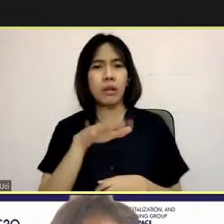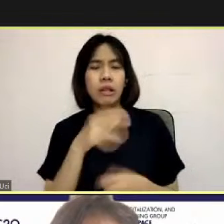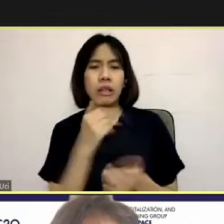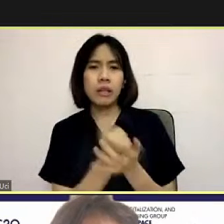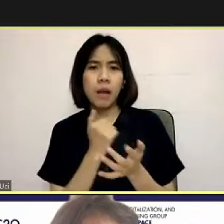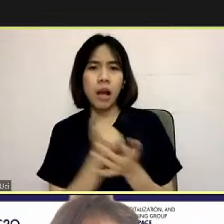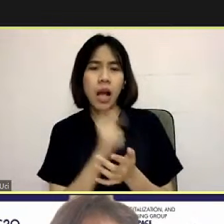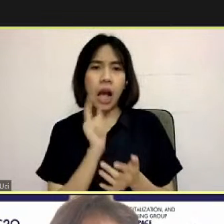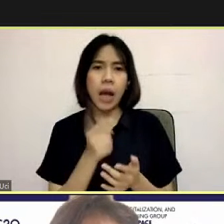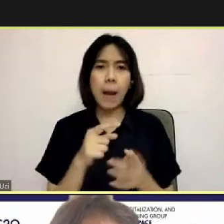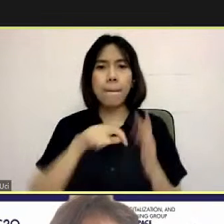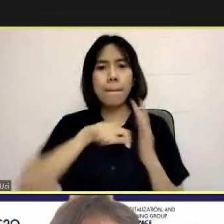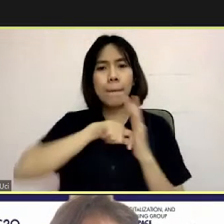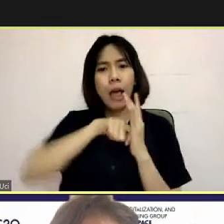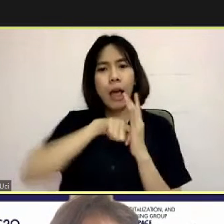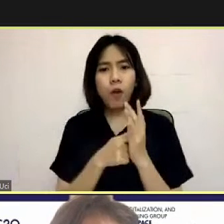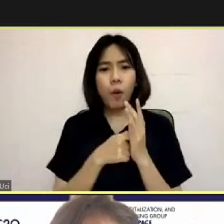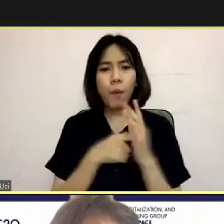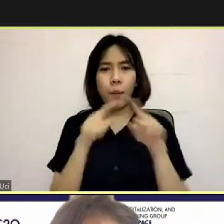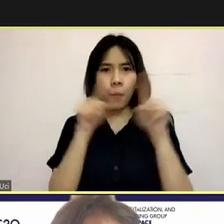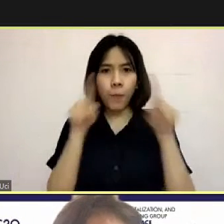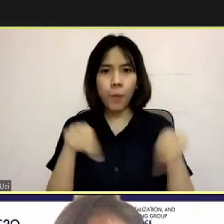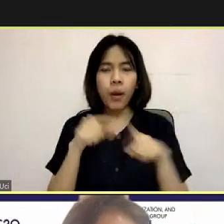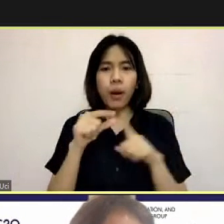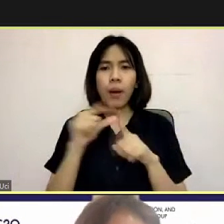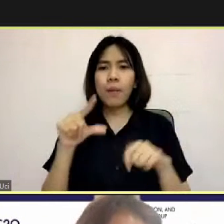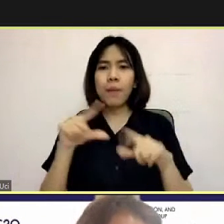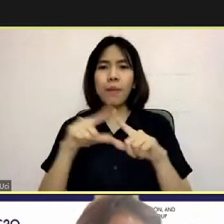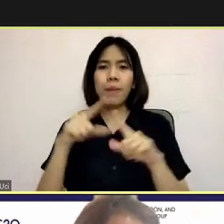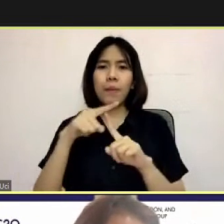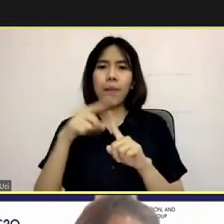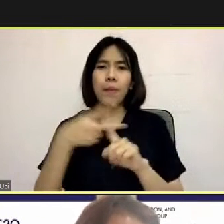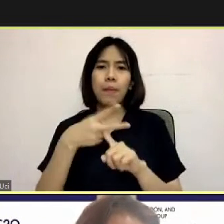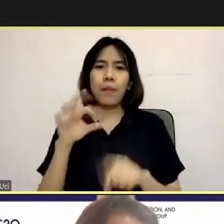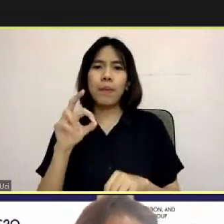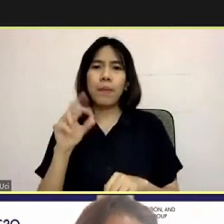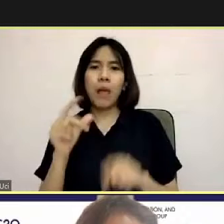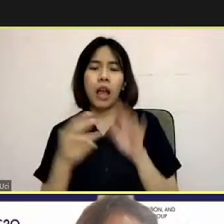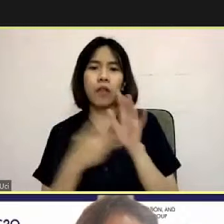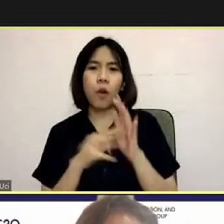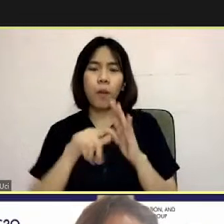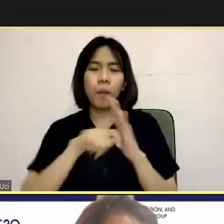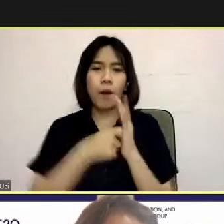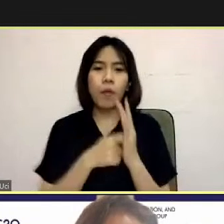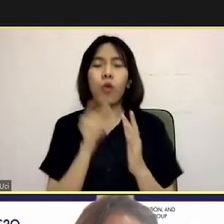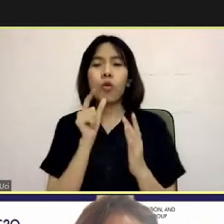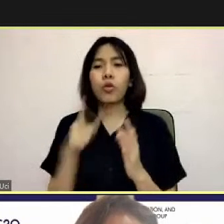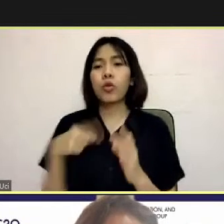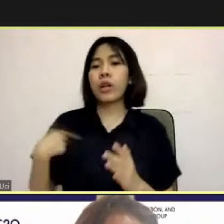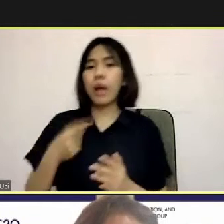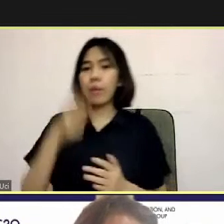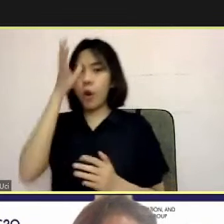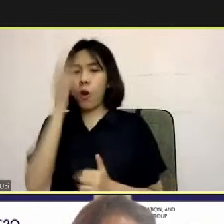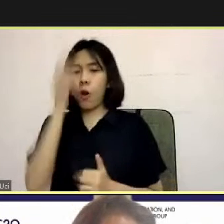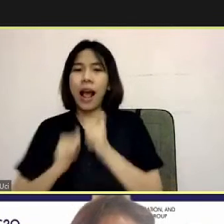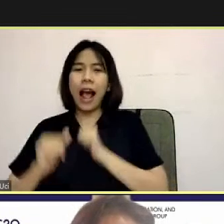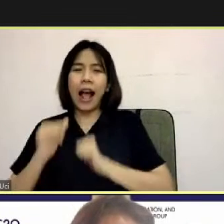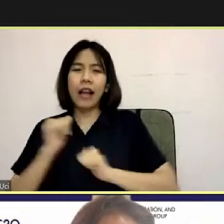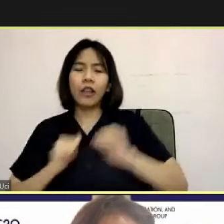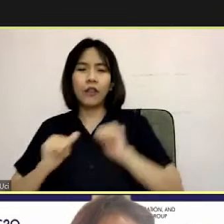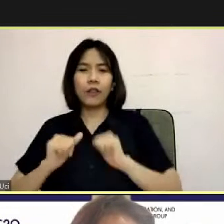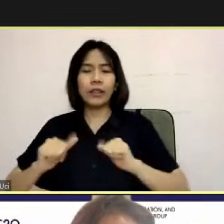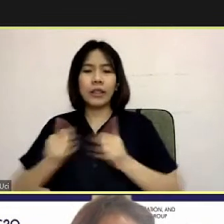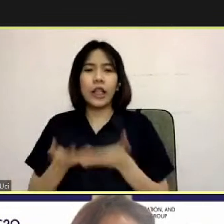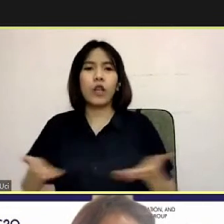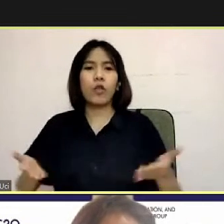Is there any platform that can strengthen us for our movement